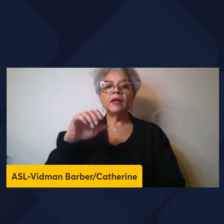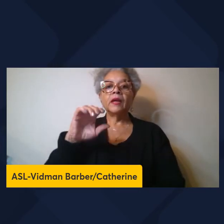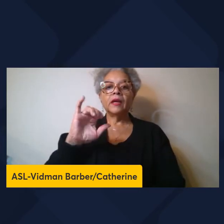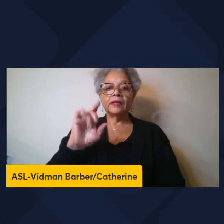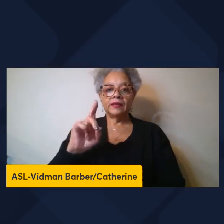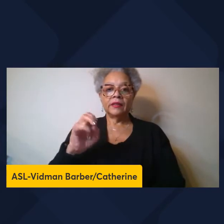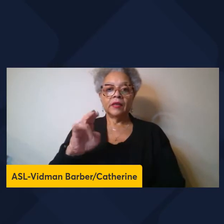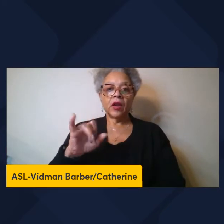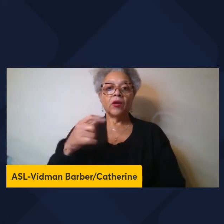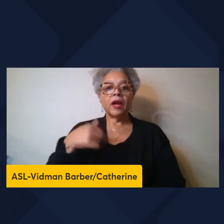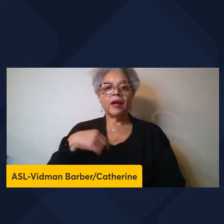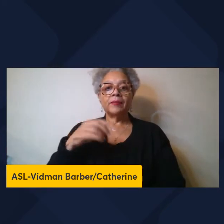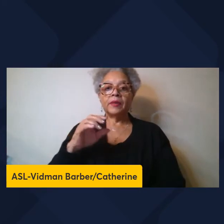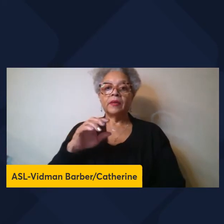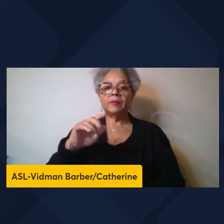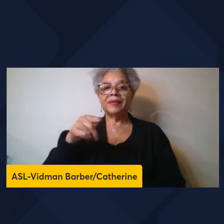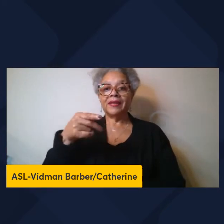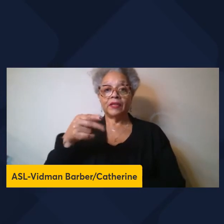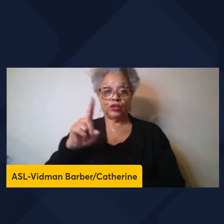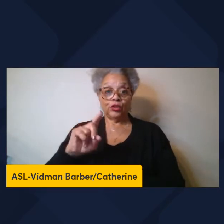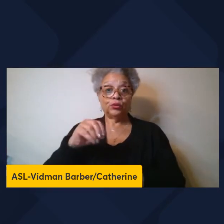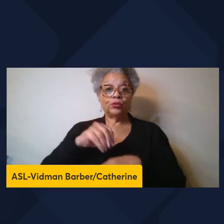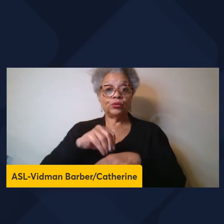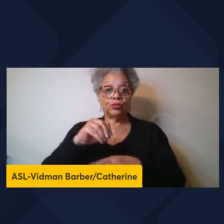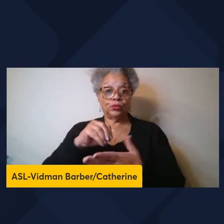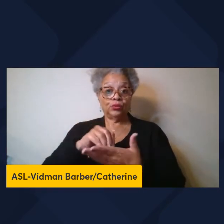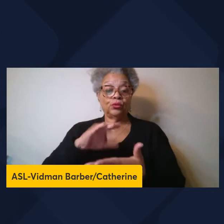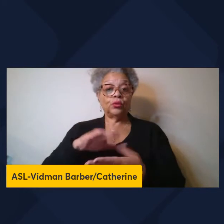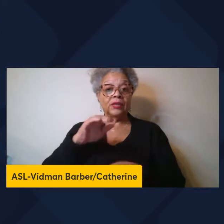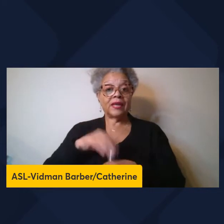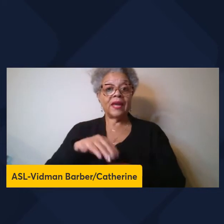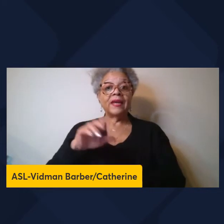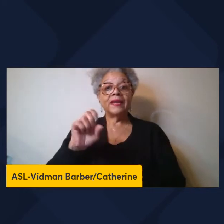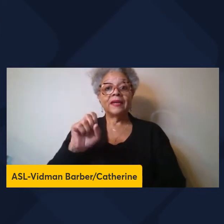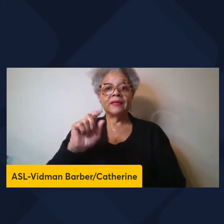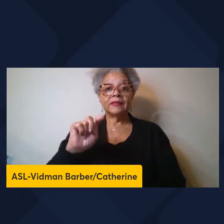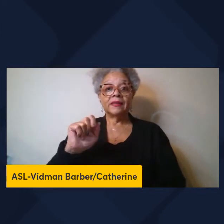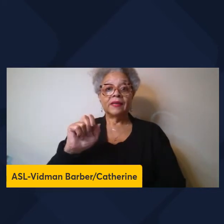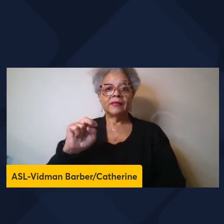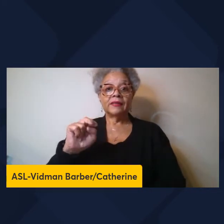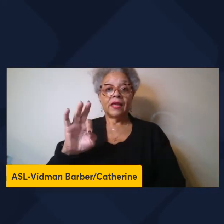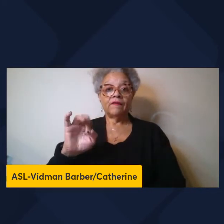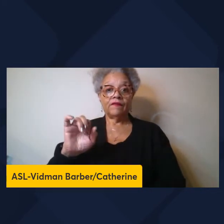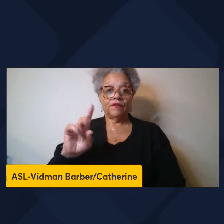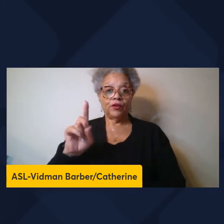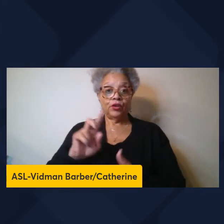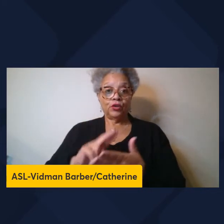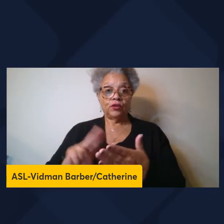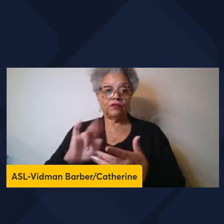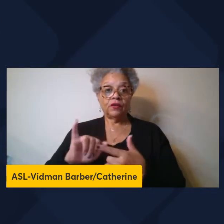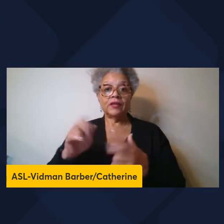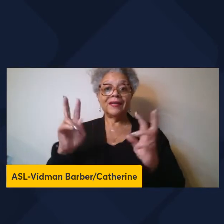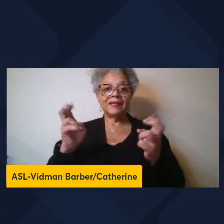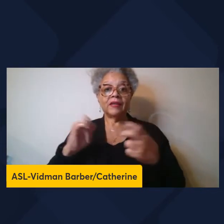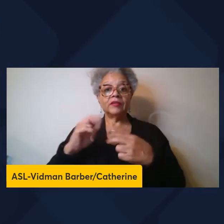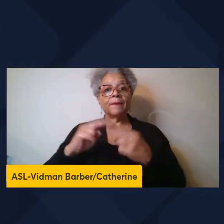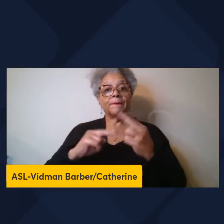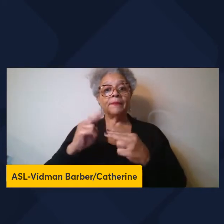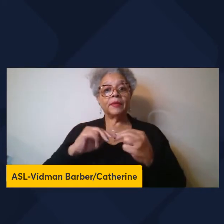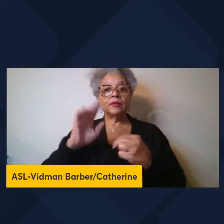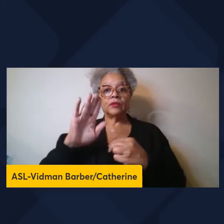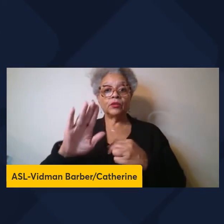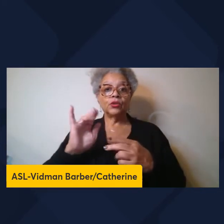at Stanford University. And I'll be the moderator for this session today, titled Building Your Scholar